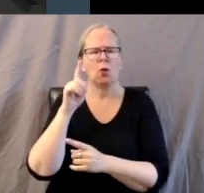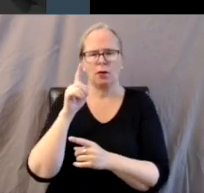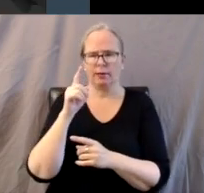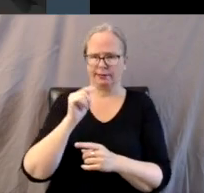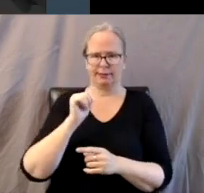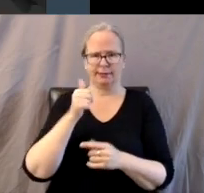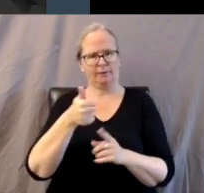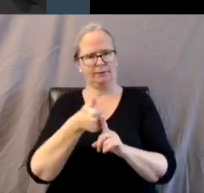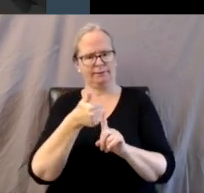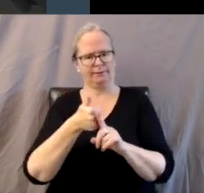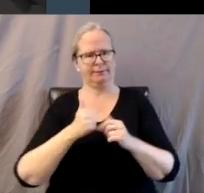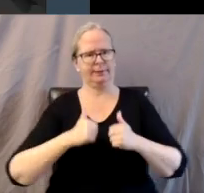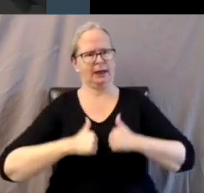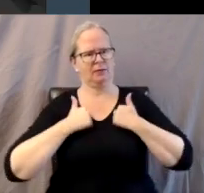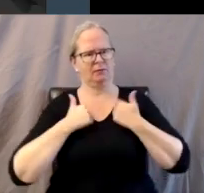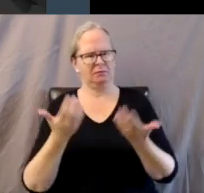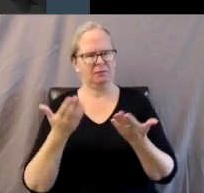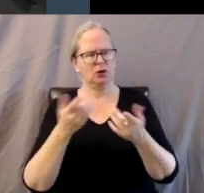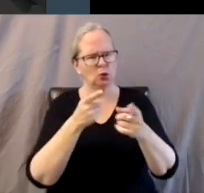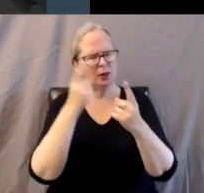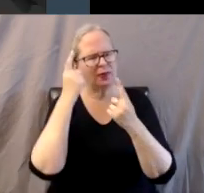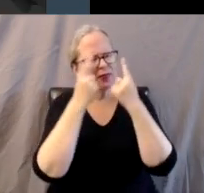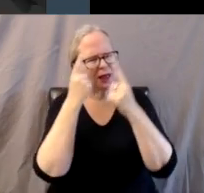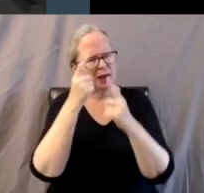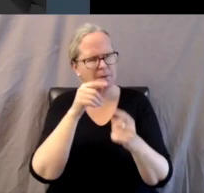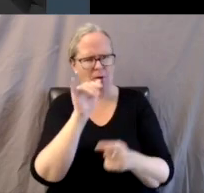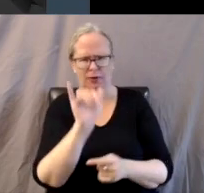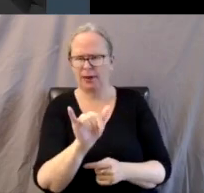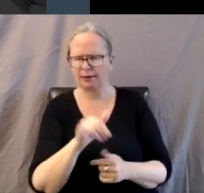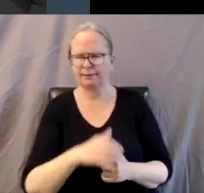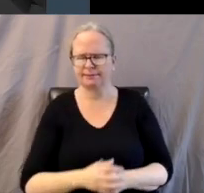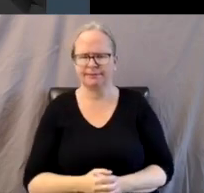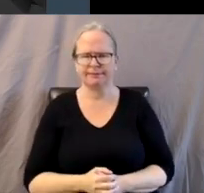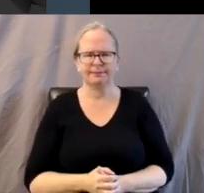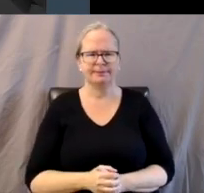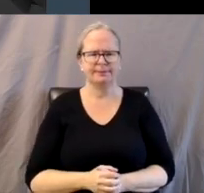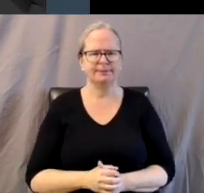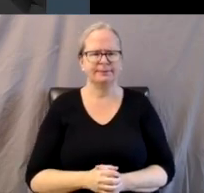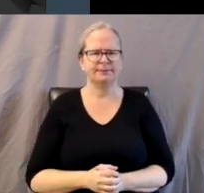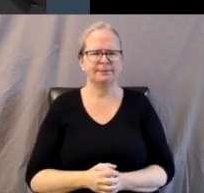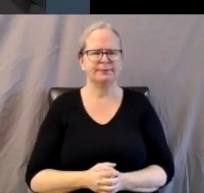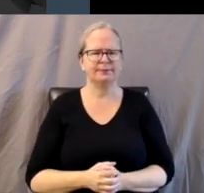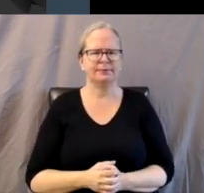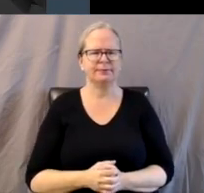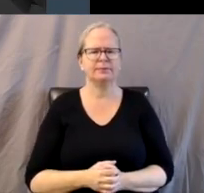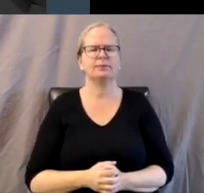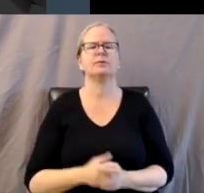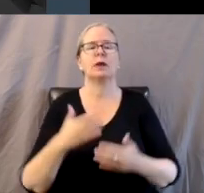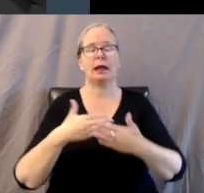So now I'm going into a Q&A with Brad.